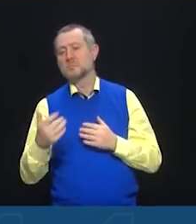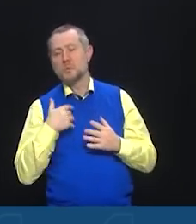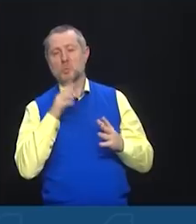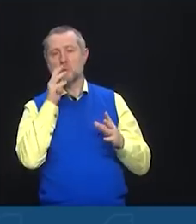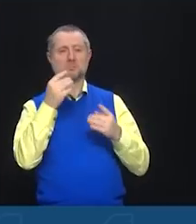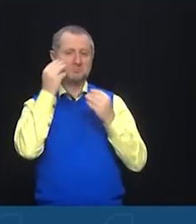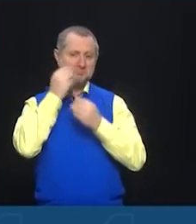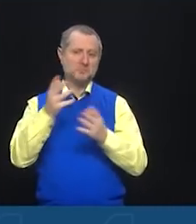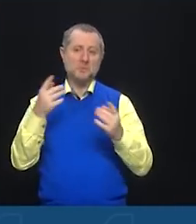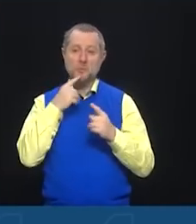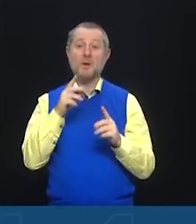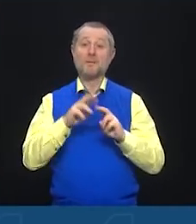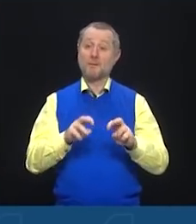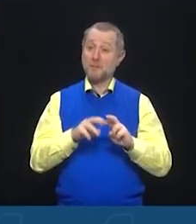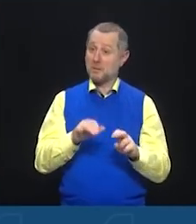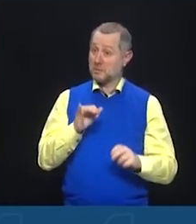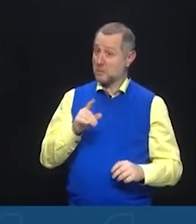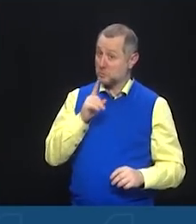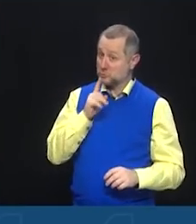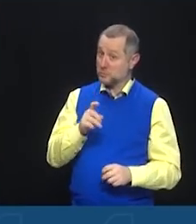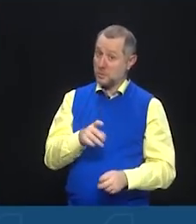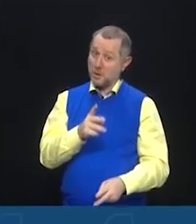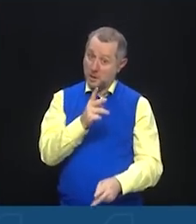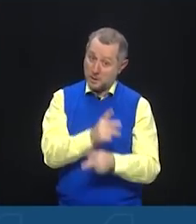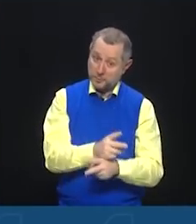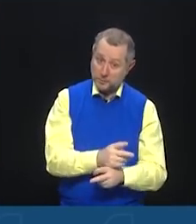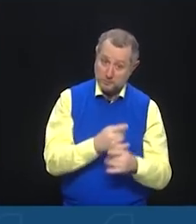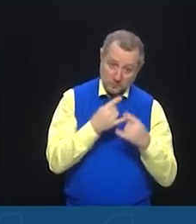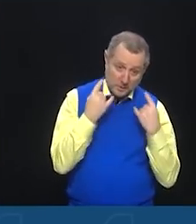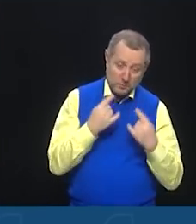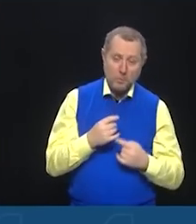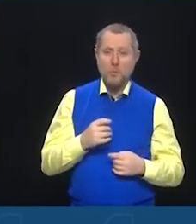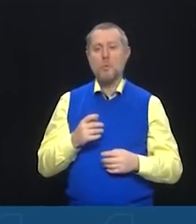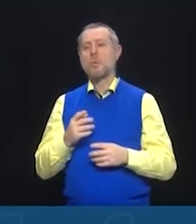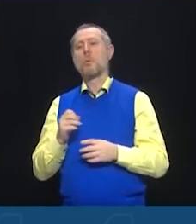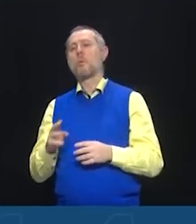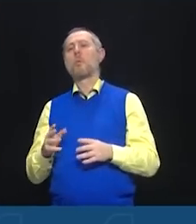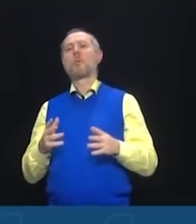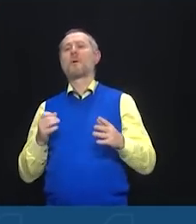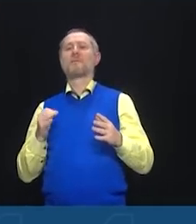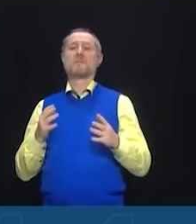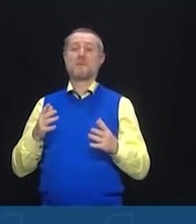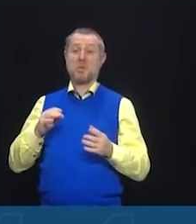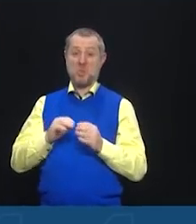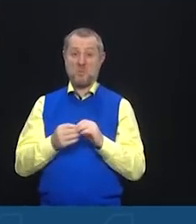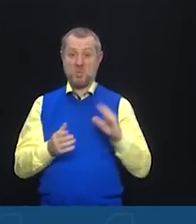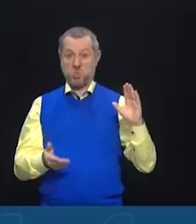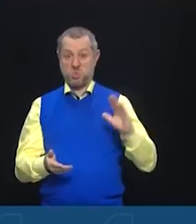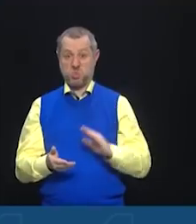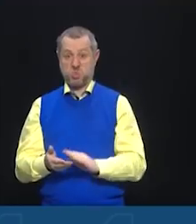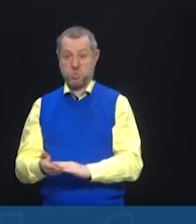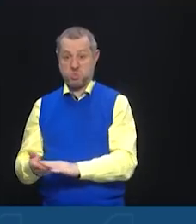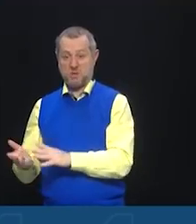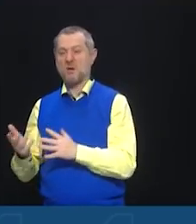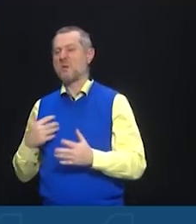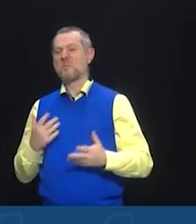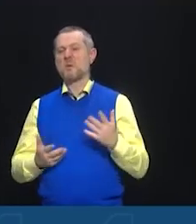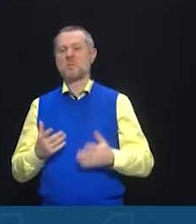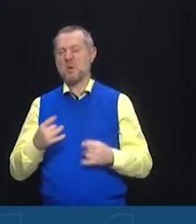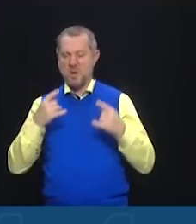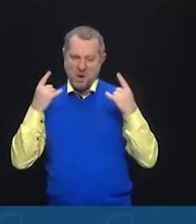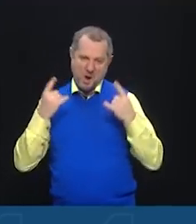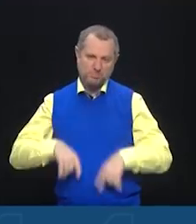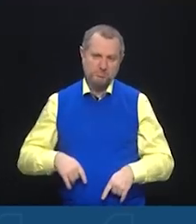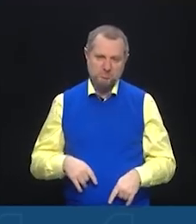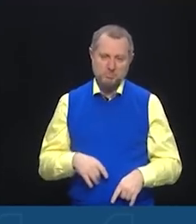in fact, these are areas that remain vulnerable or whether or not there's been a plateauing and then a decline in cases over the similar amount of time. So I